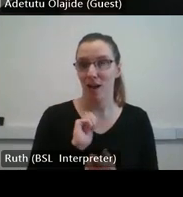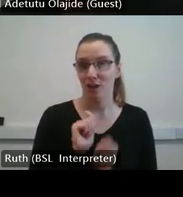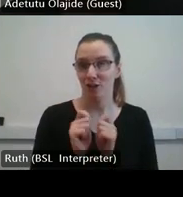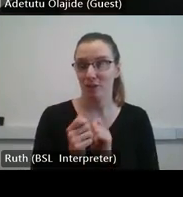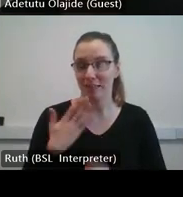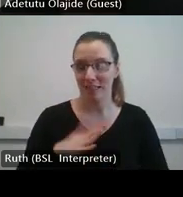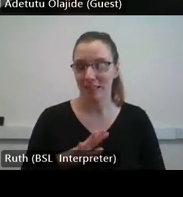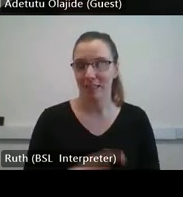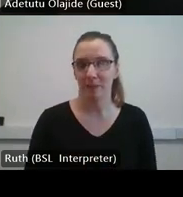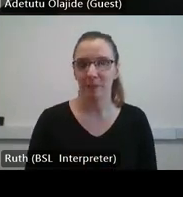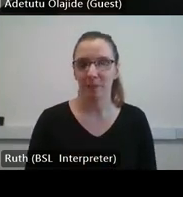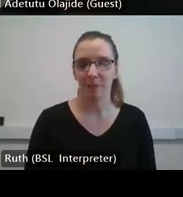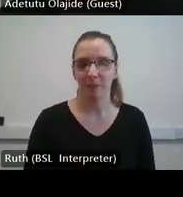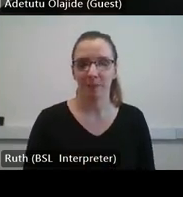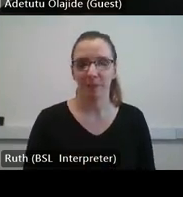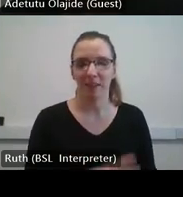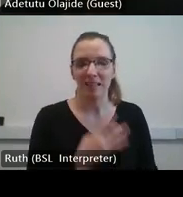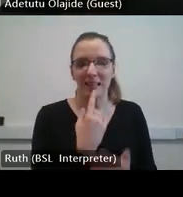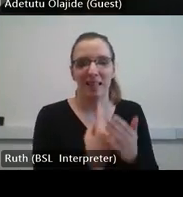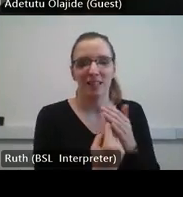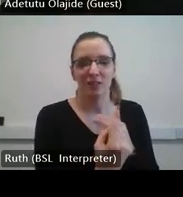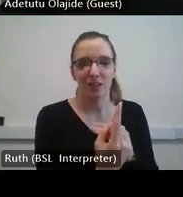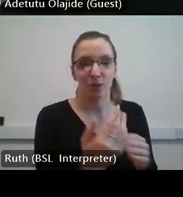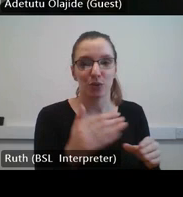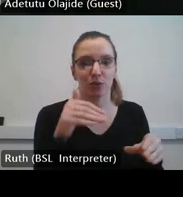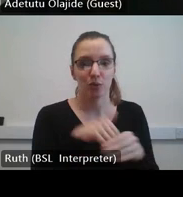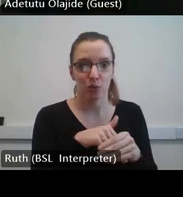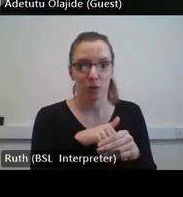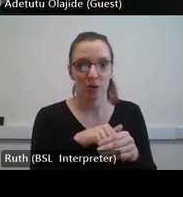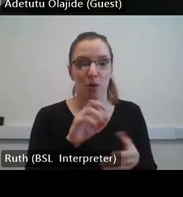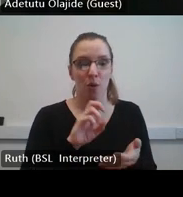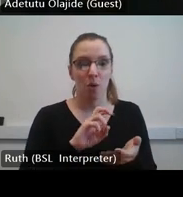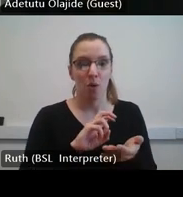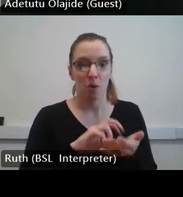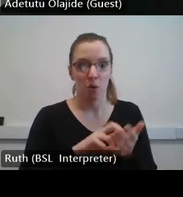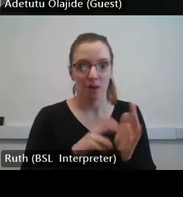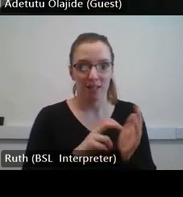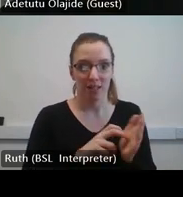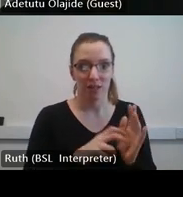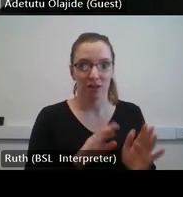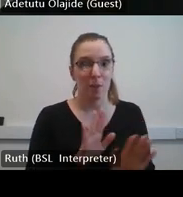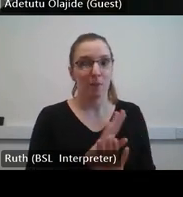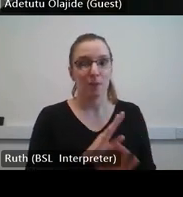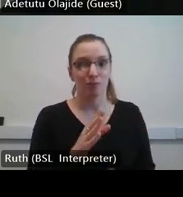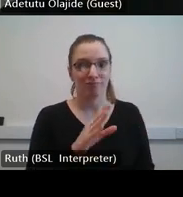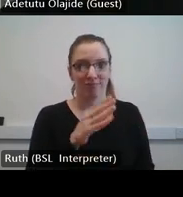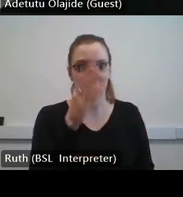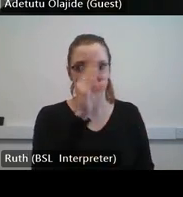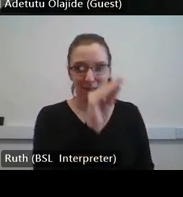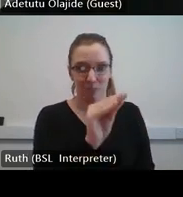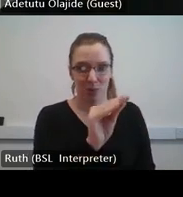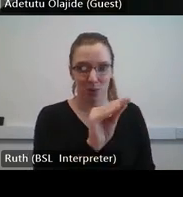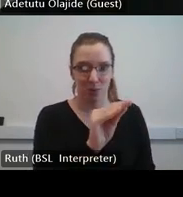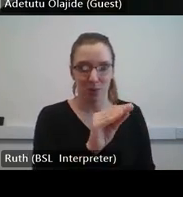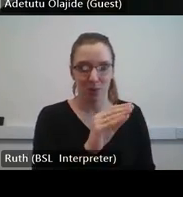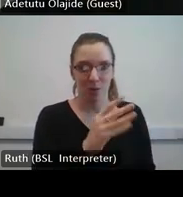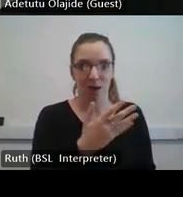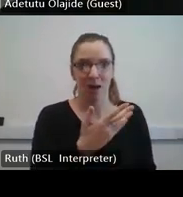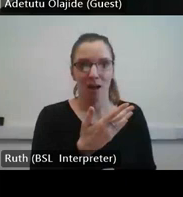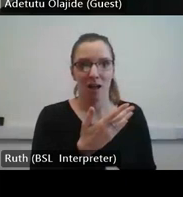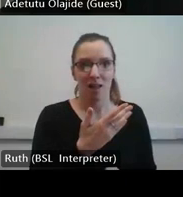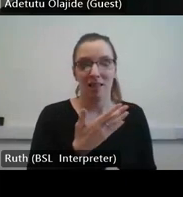So with that question around the individuals joining an organisation where they either don't disclose or don't have